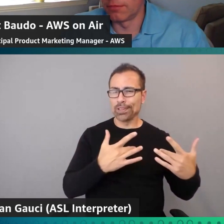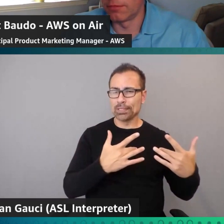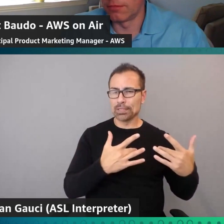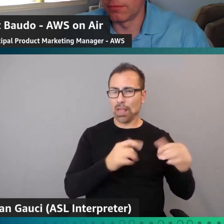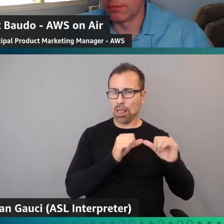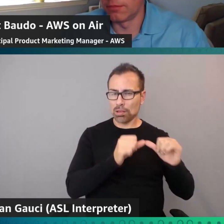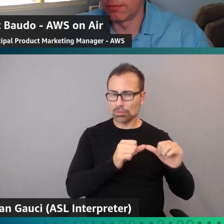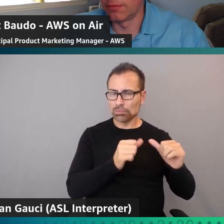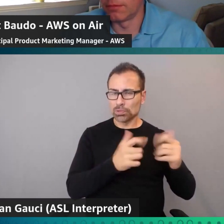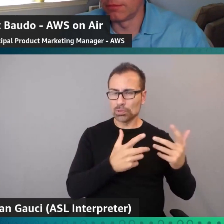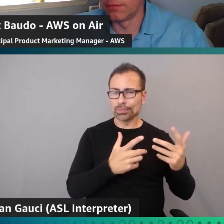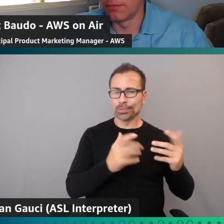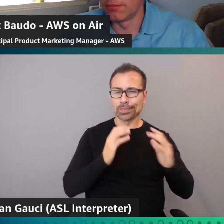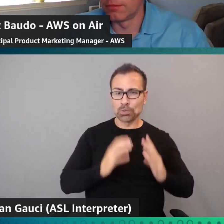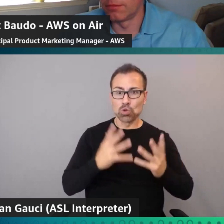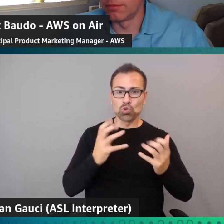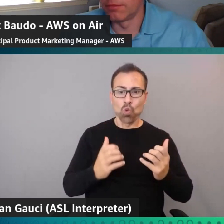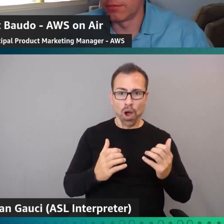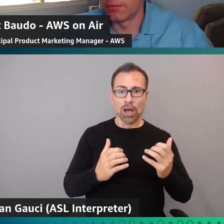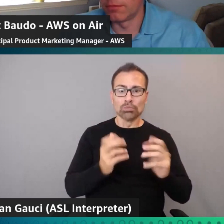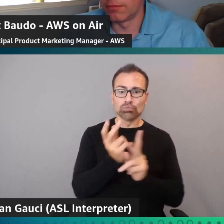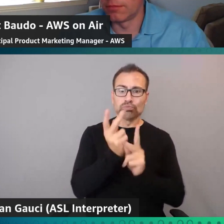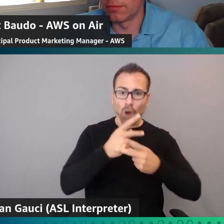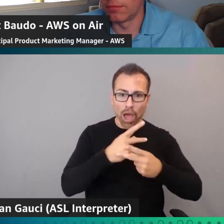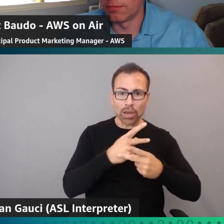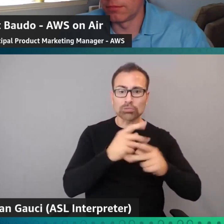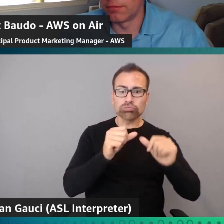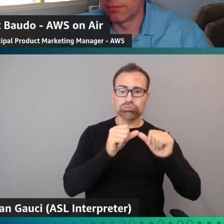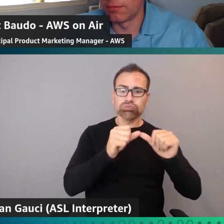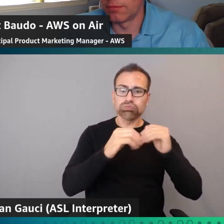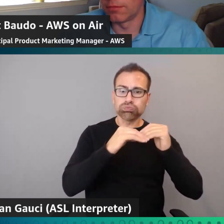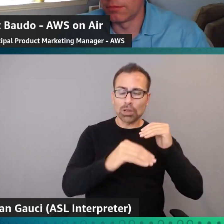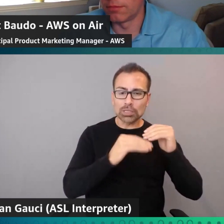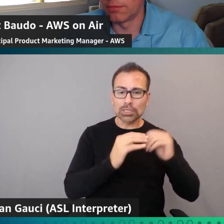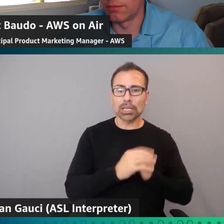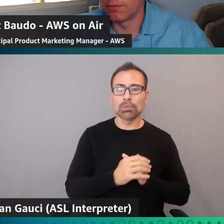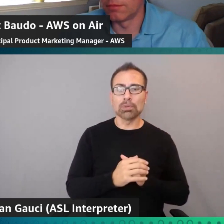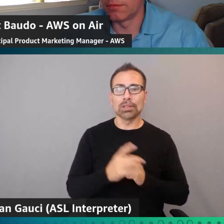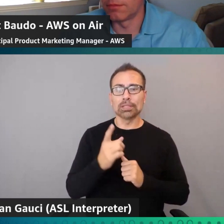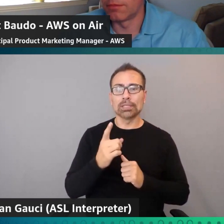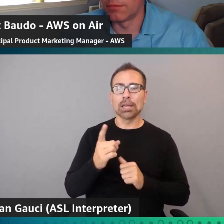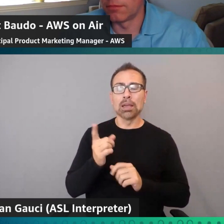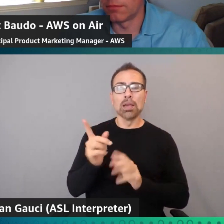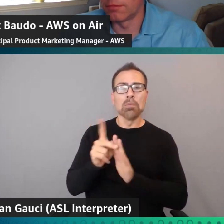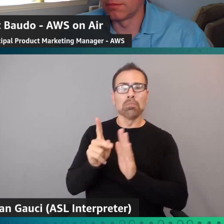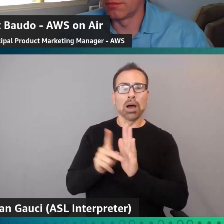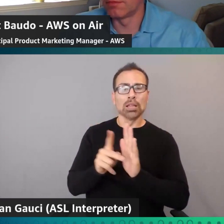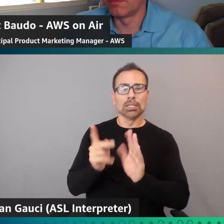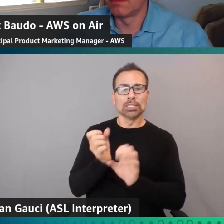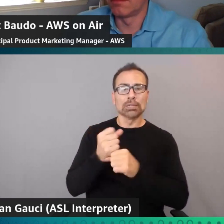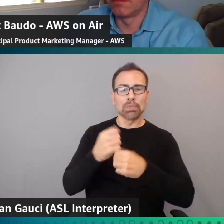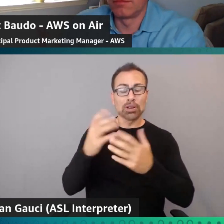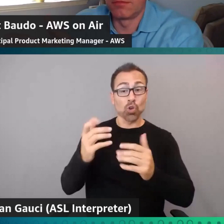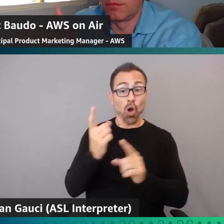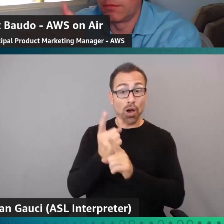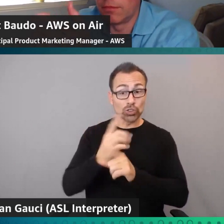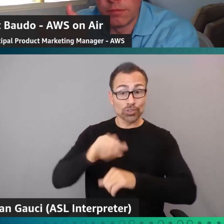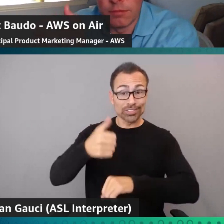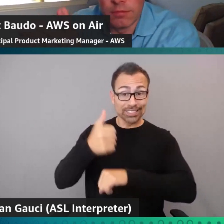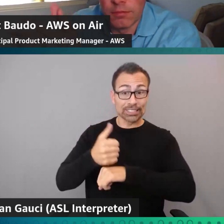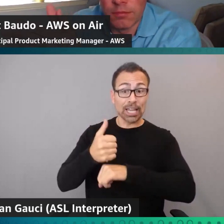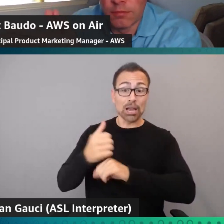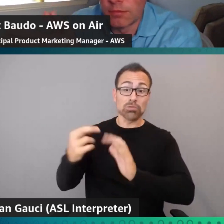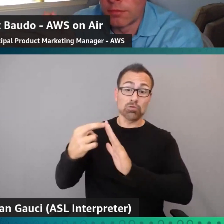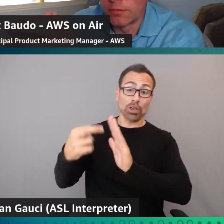sustainable products. Policymakers have introduced enhanced climate disclosures regulations to enable low carbon